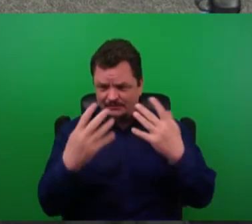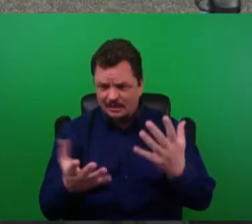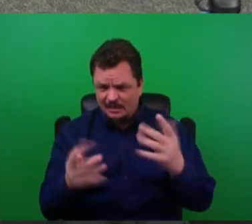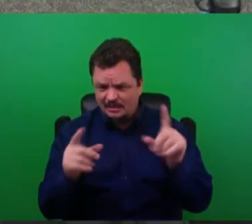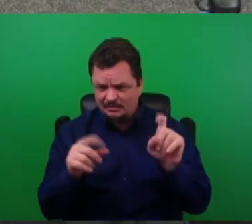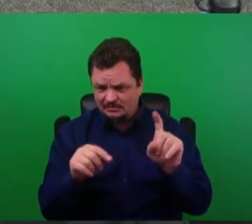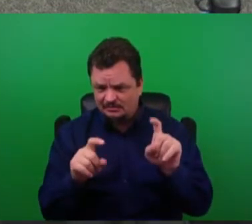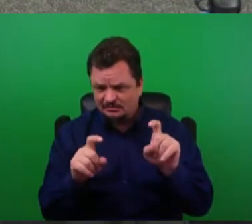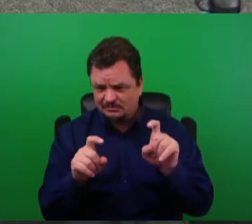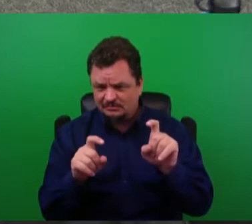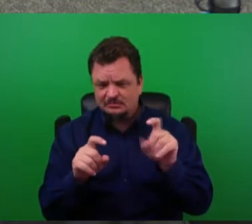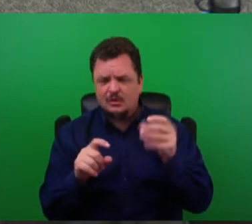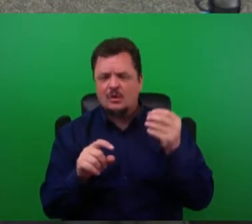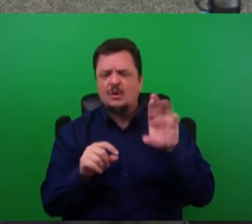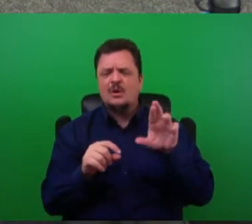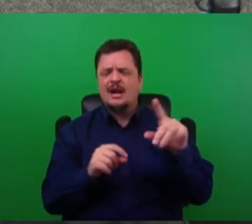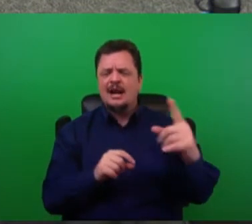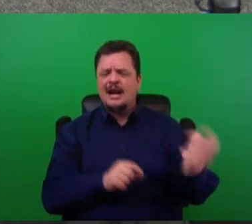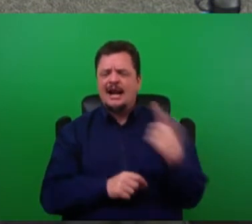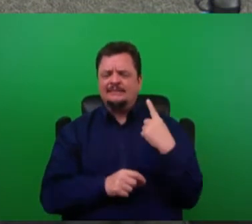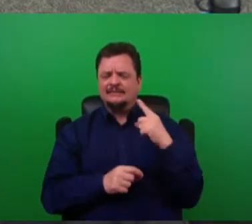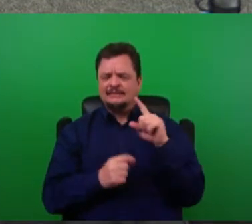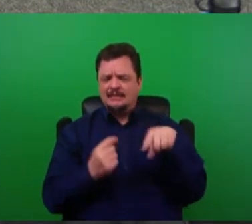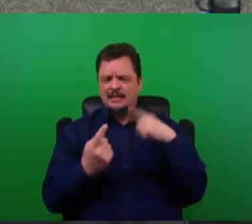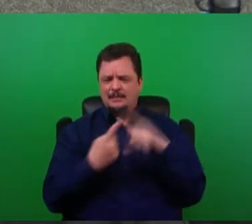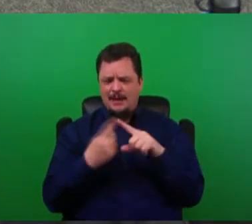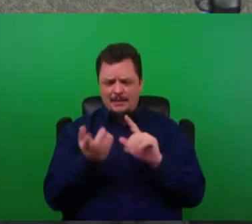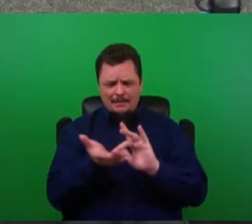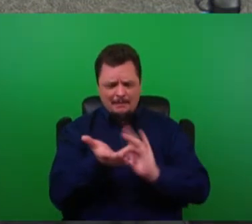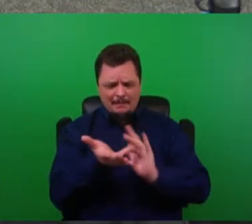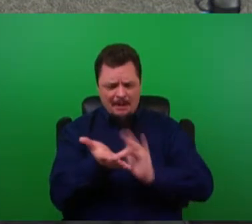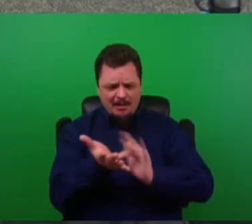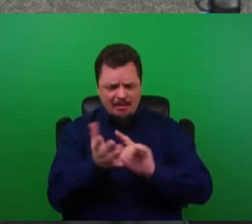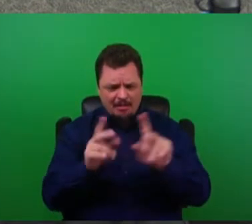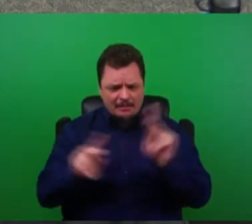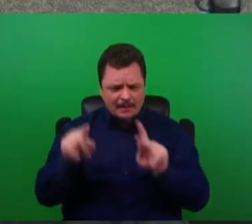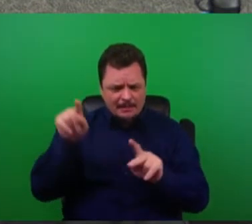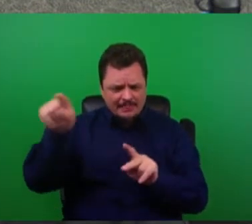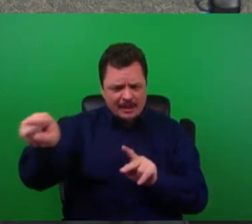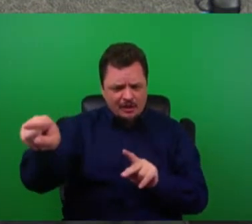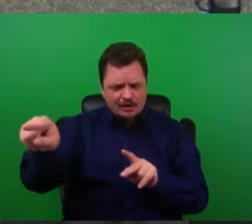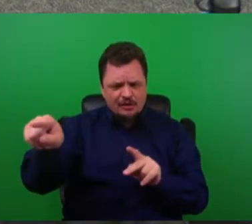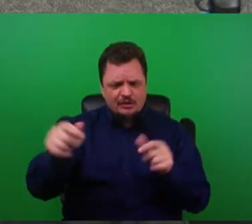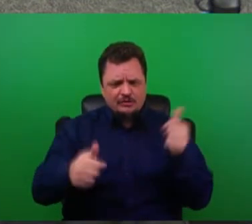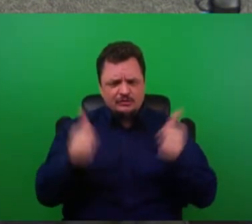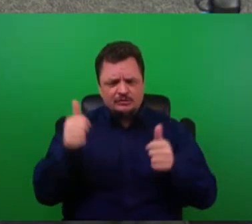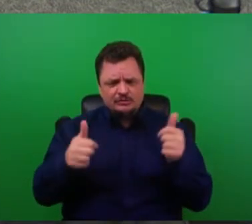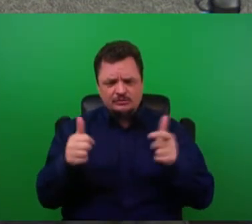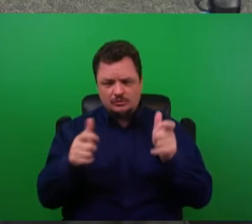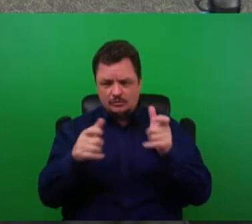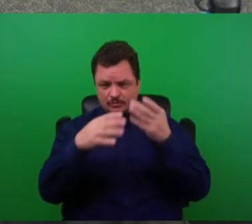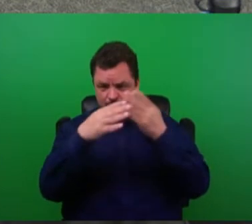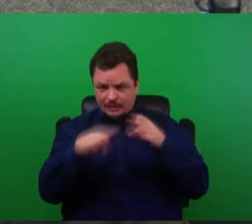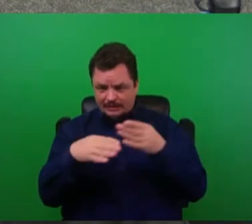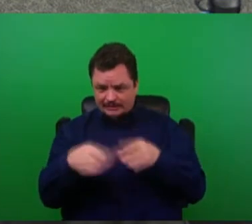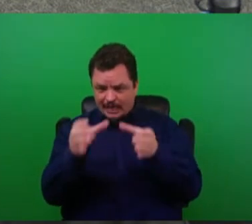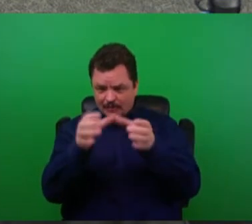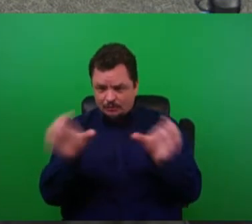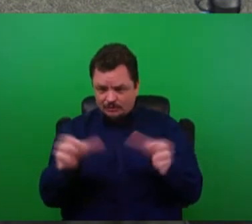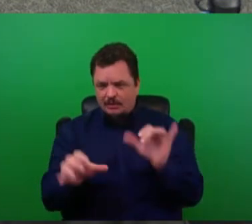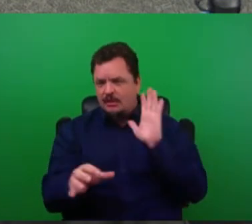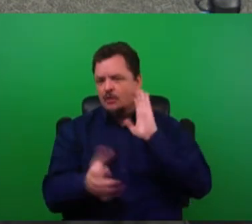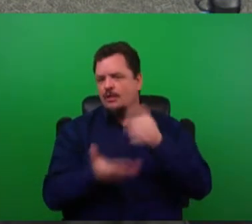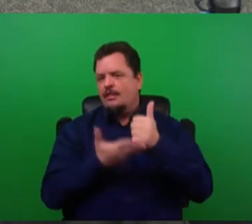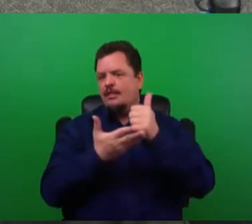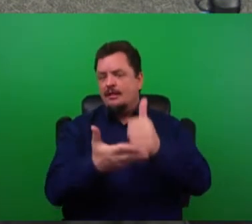on site administering anything like that? If you could break it out, that would be helpful. If it's more than 5, if we include AMR,